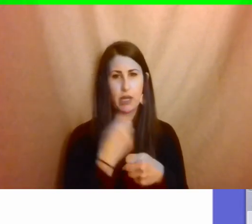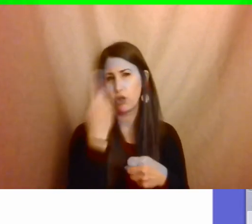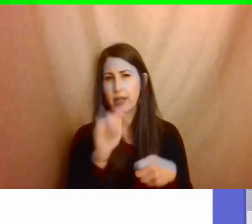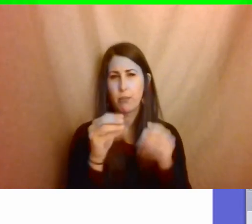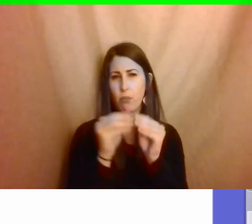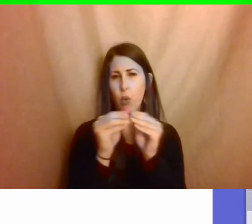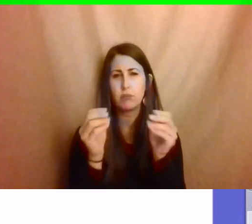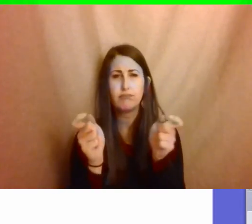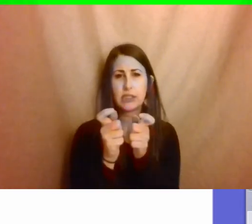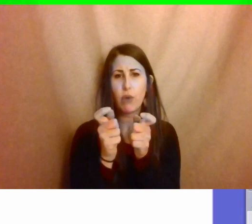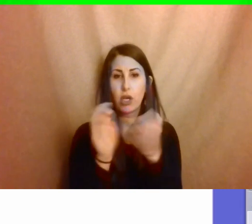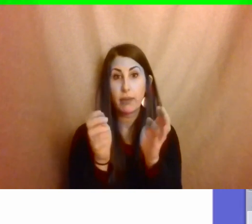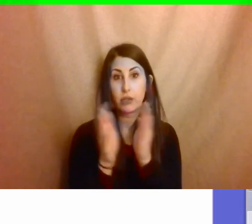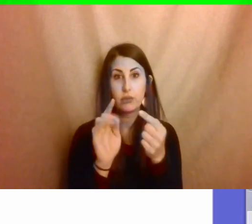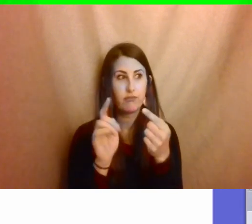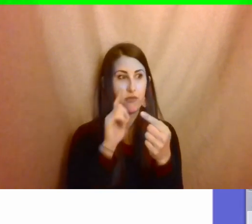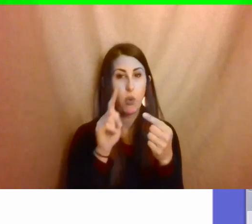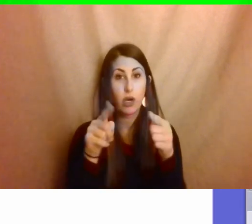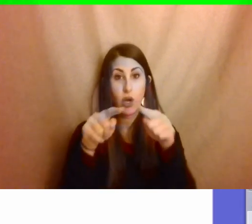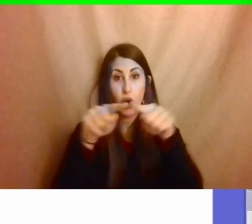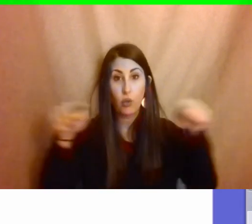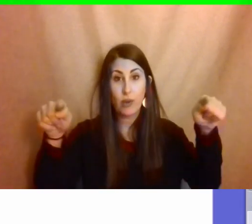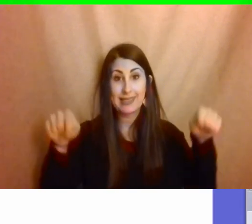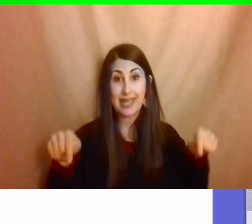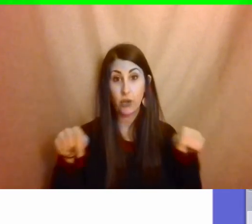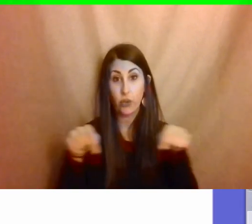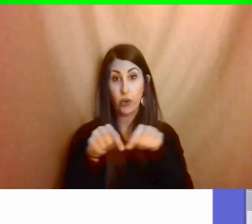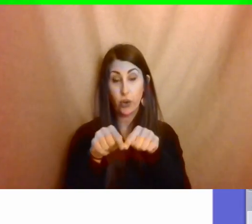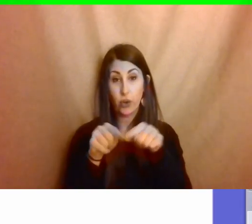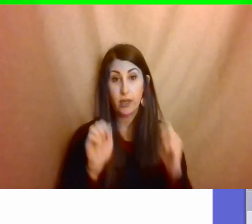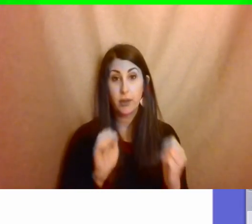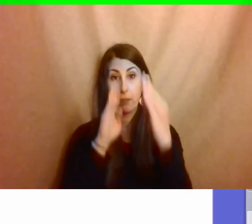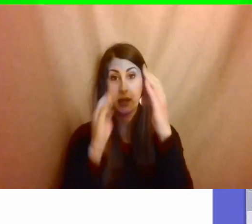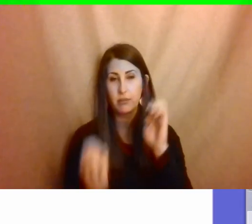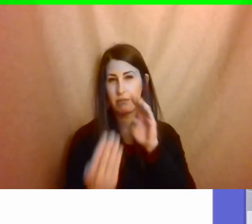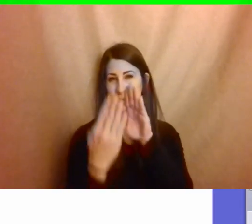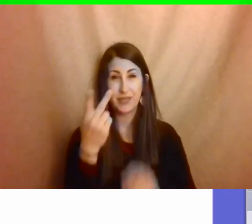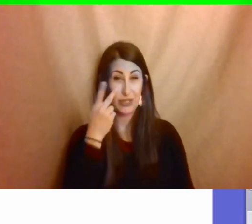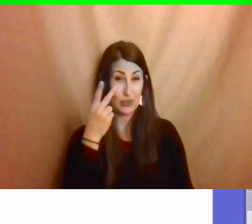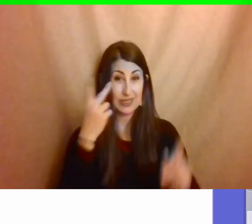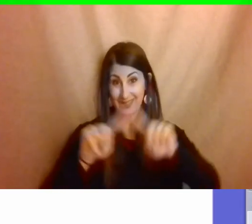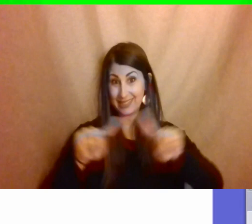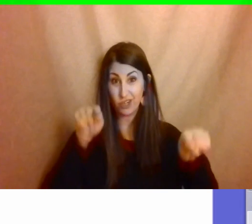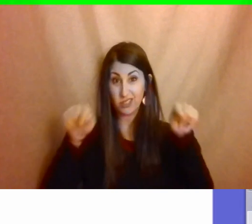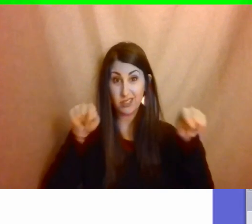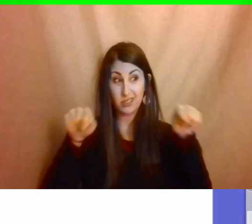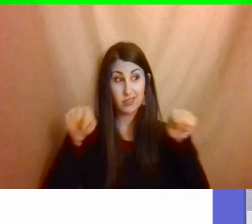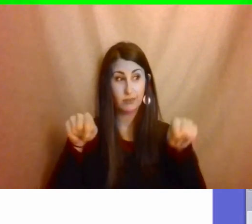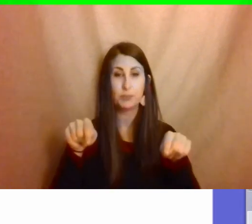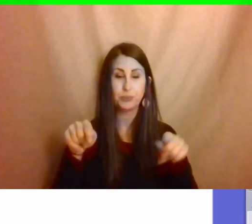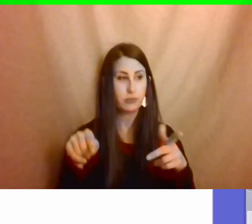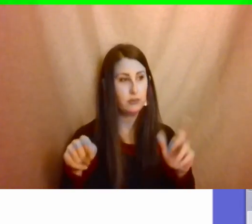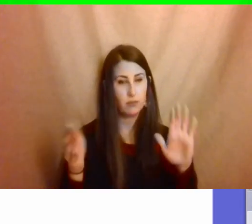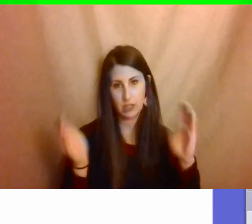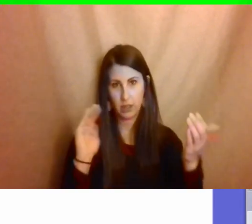a rectangular pyramid, which is like down here. You see how wide that one is, right? To show that it's different